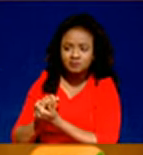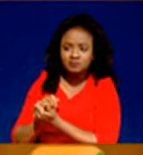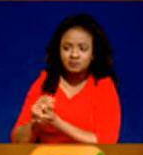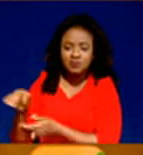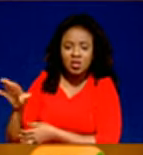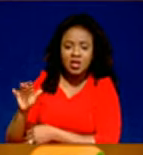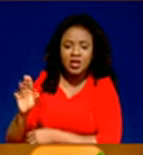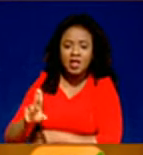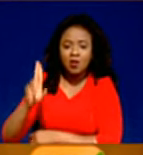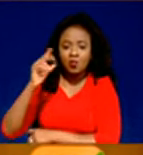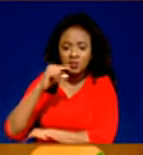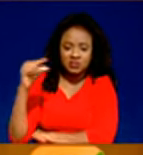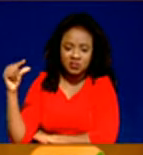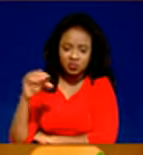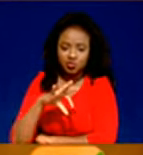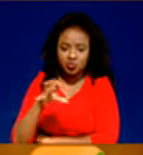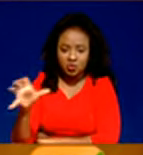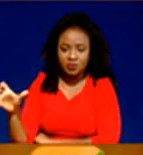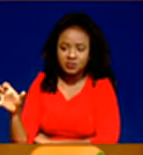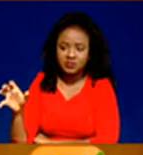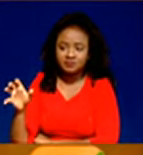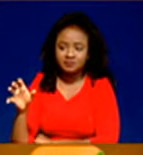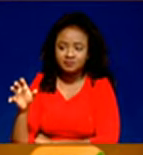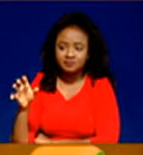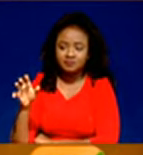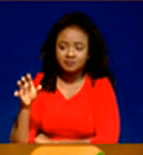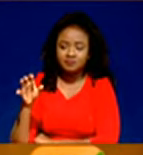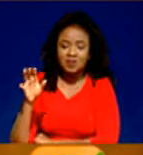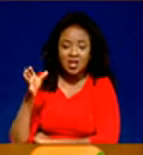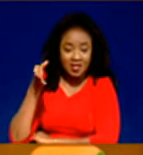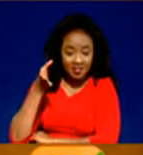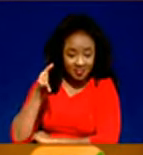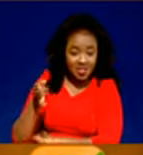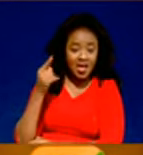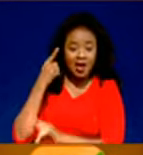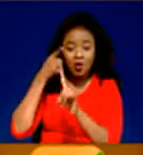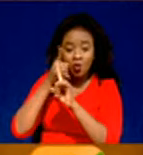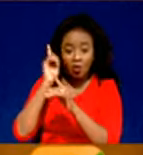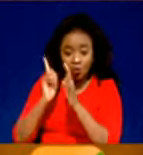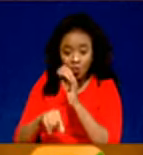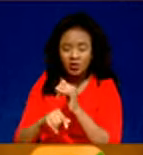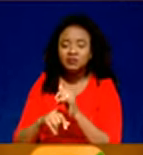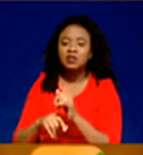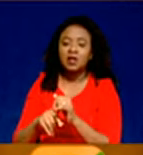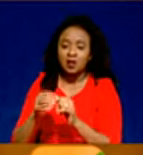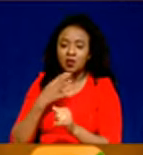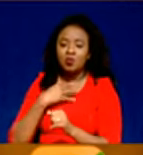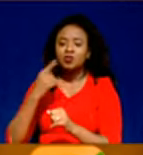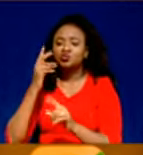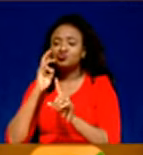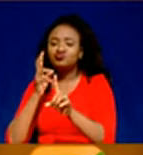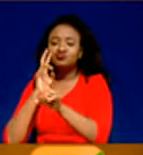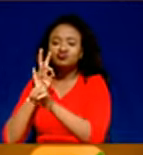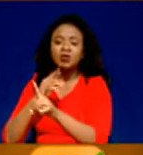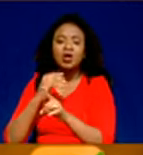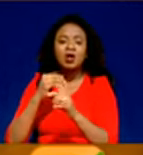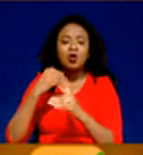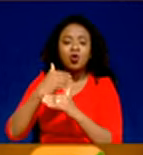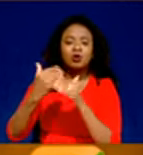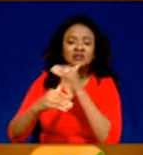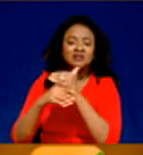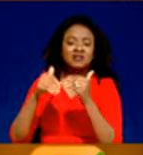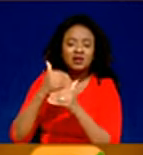in Wasingishu County, where he was scheduled to inspect construction facilities at the